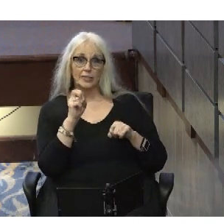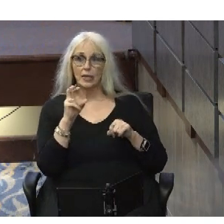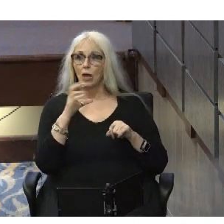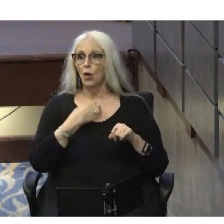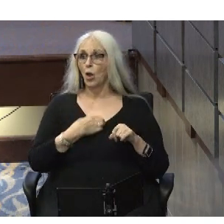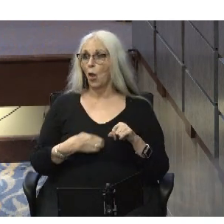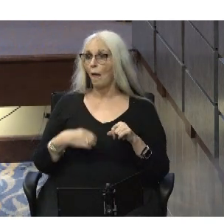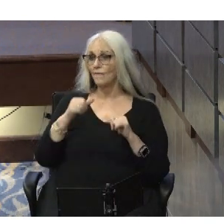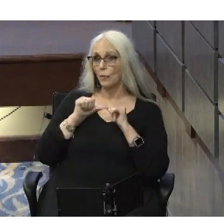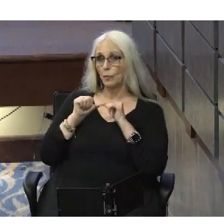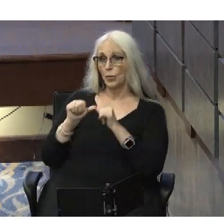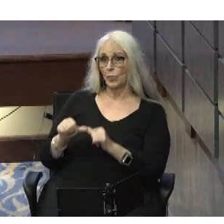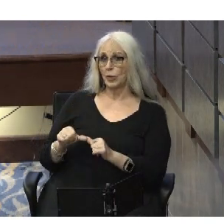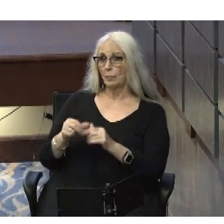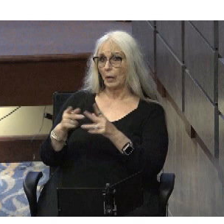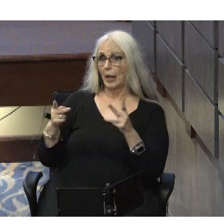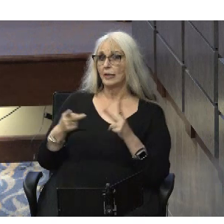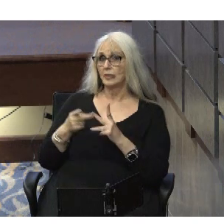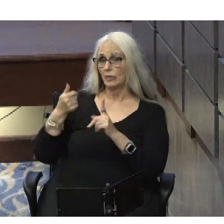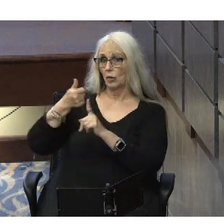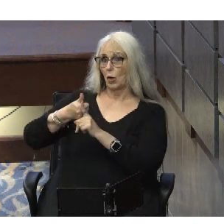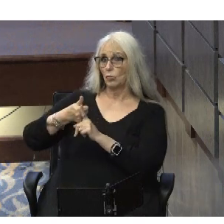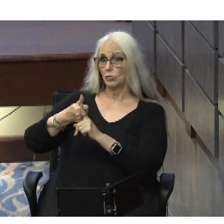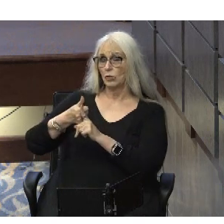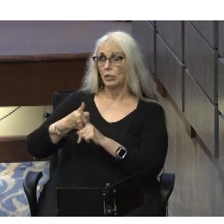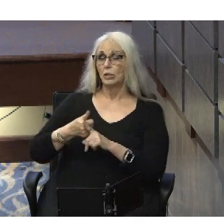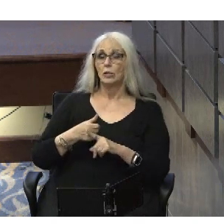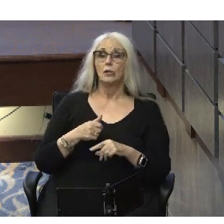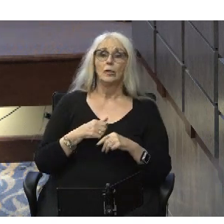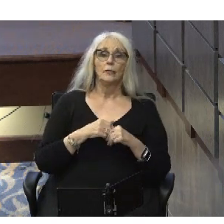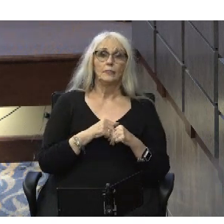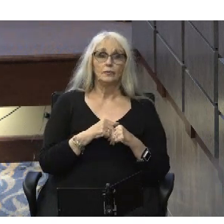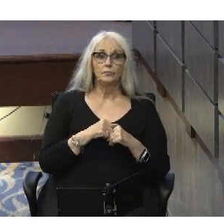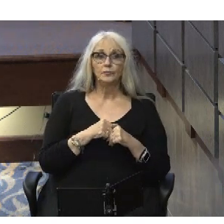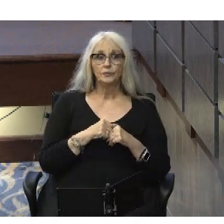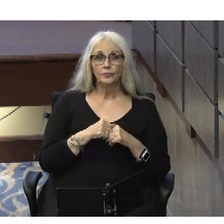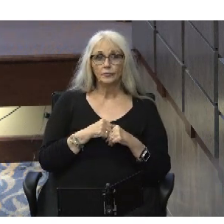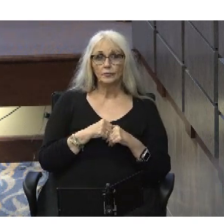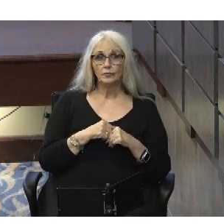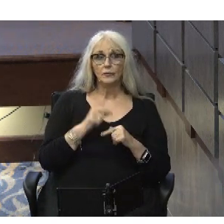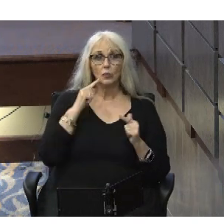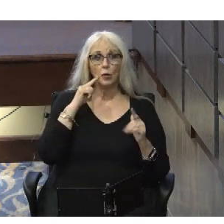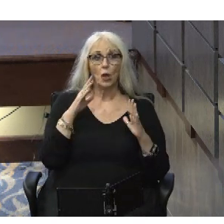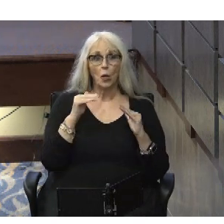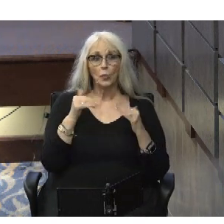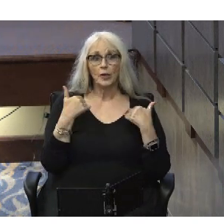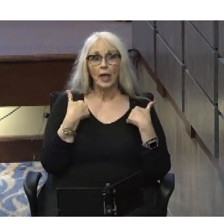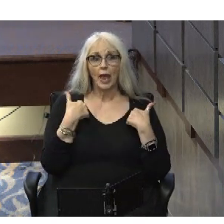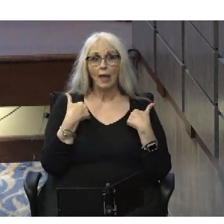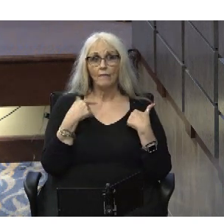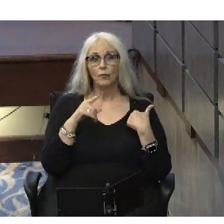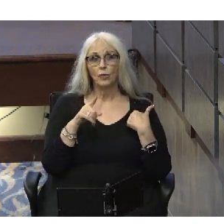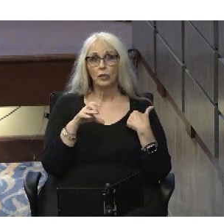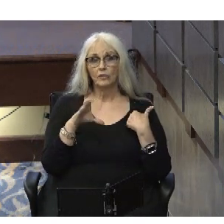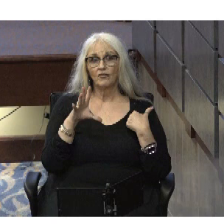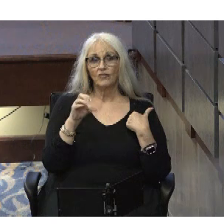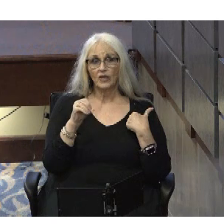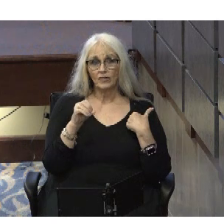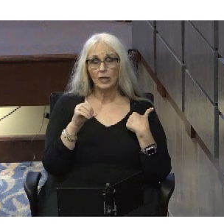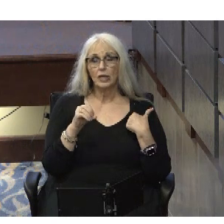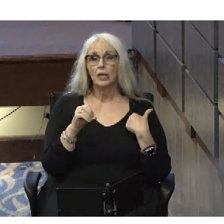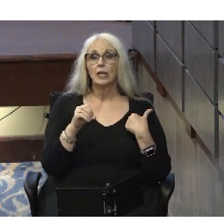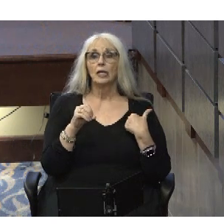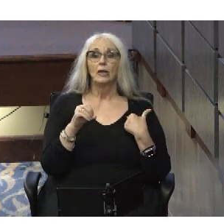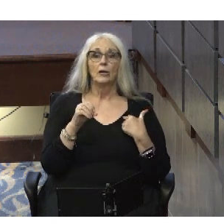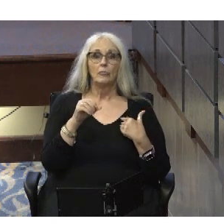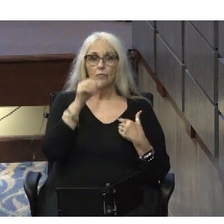place to call home. At full capacity, we hope to provide homes for over 150 formerly homeless men and women